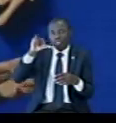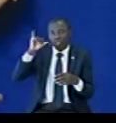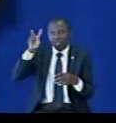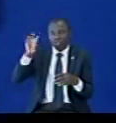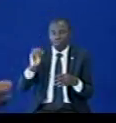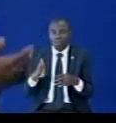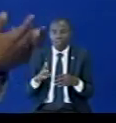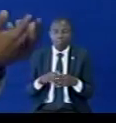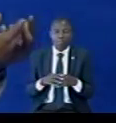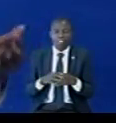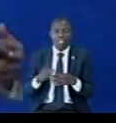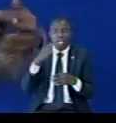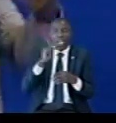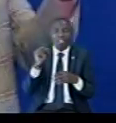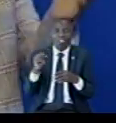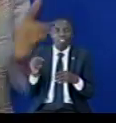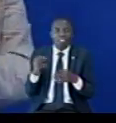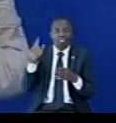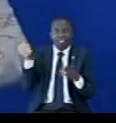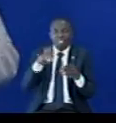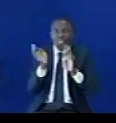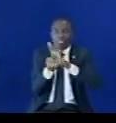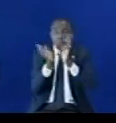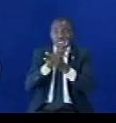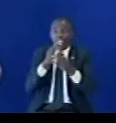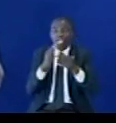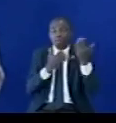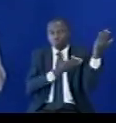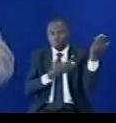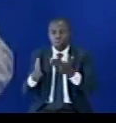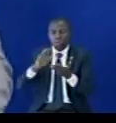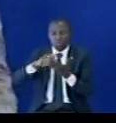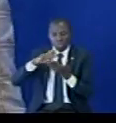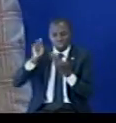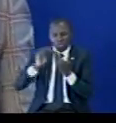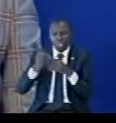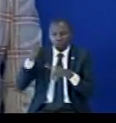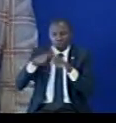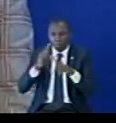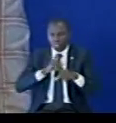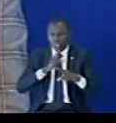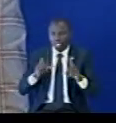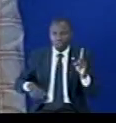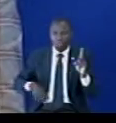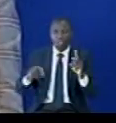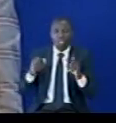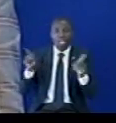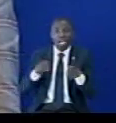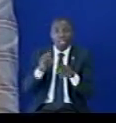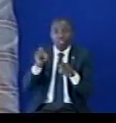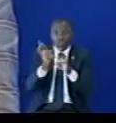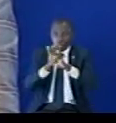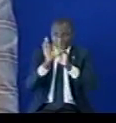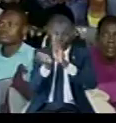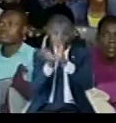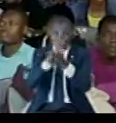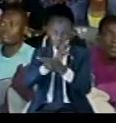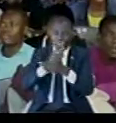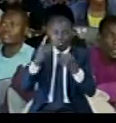brought them forgiveness from the Lord. As you repent tonight, forgiveness will